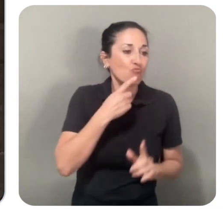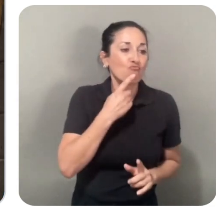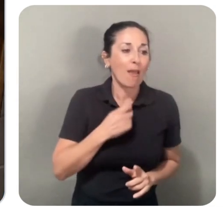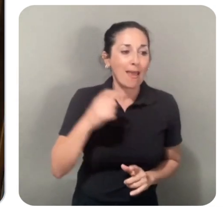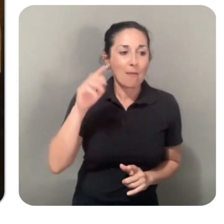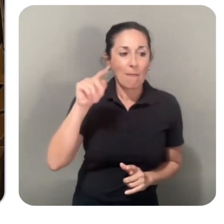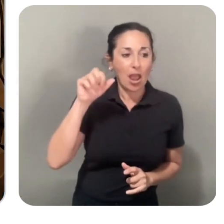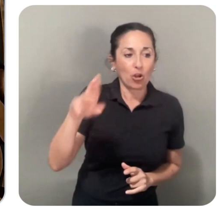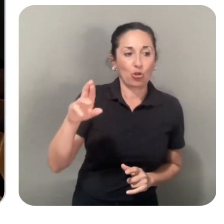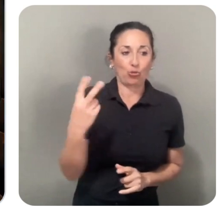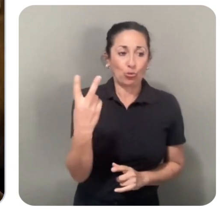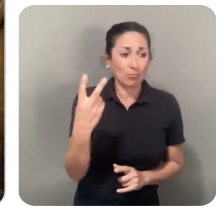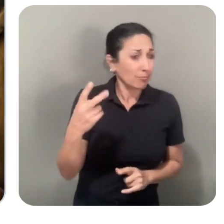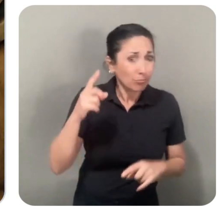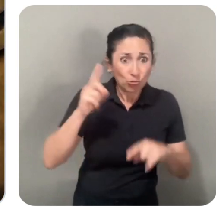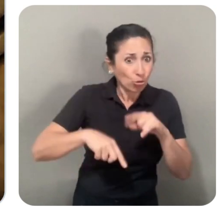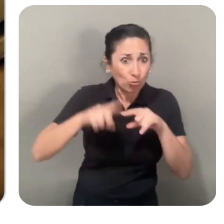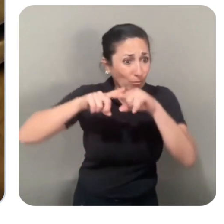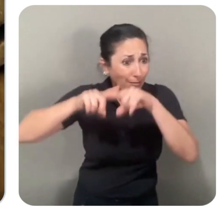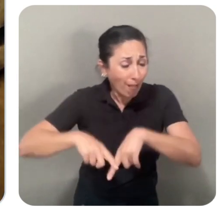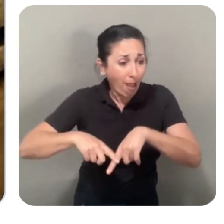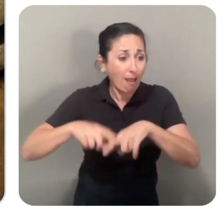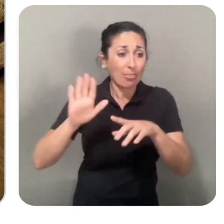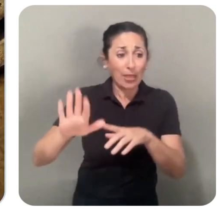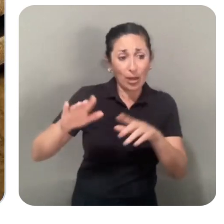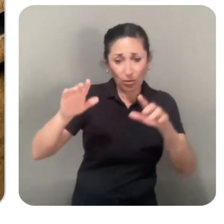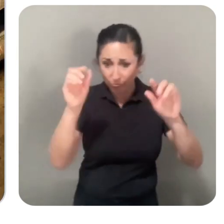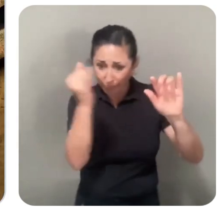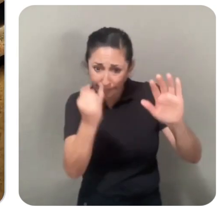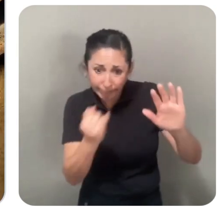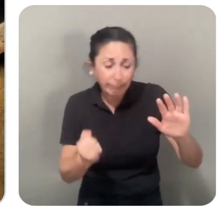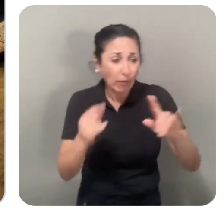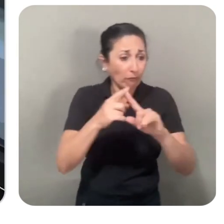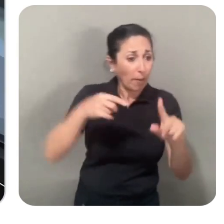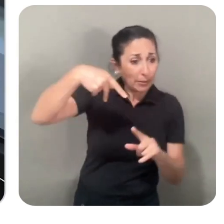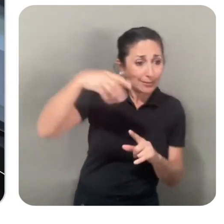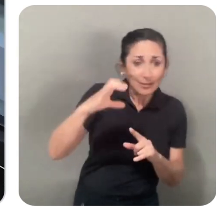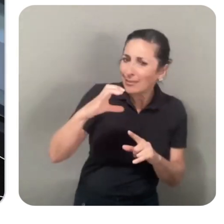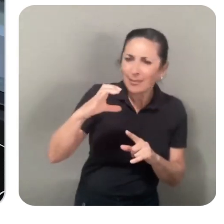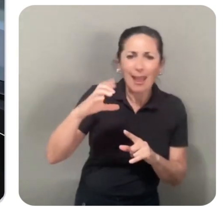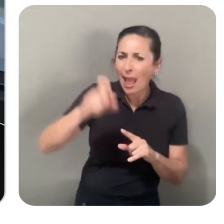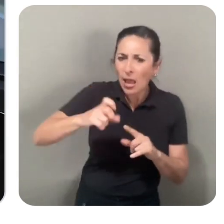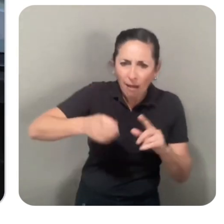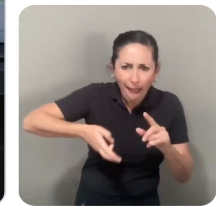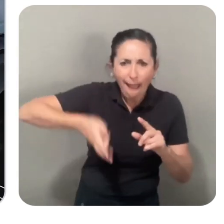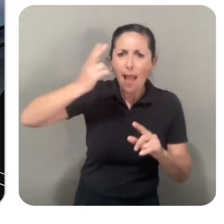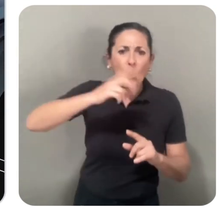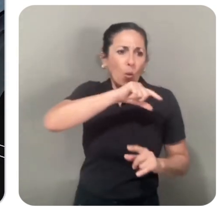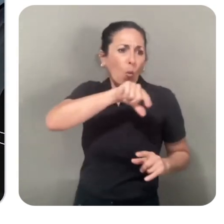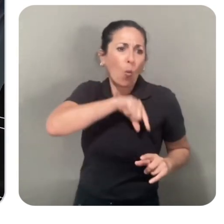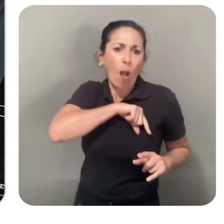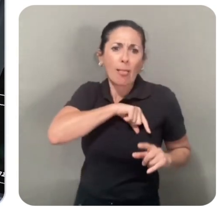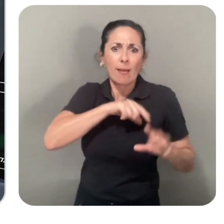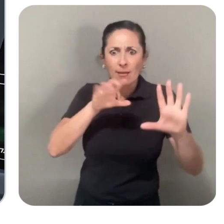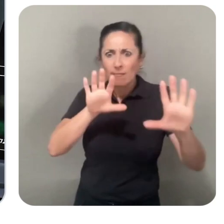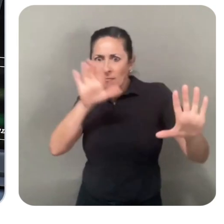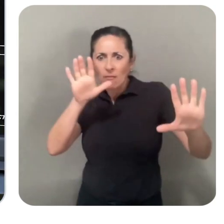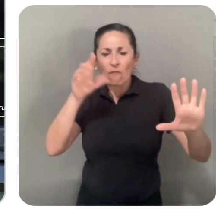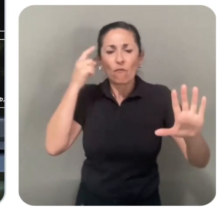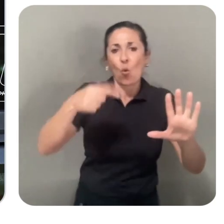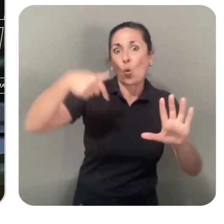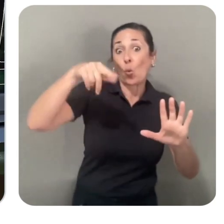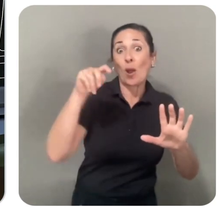couldn't simply rely on using their textures from PC. They had to create even higher quality assets just for the Quest 3.